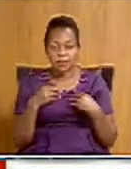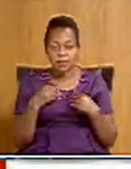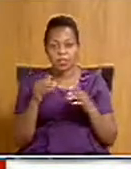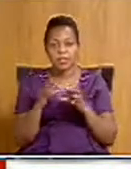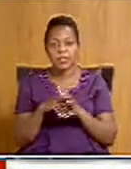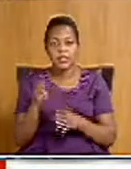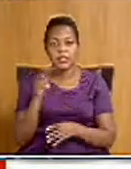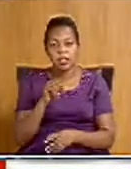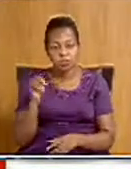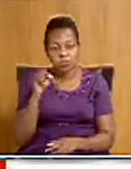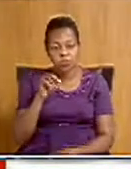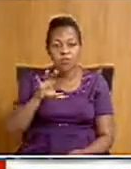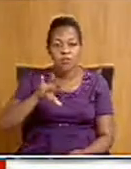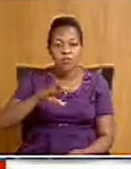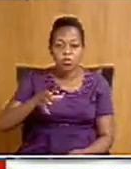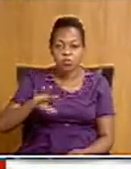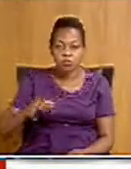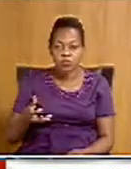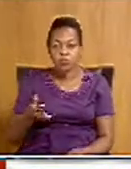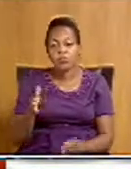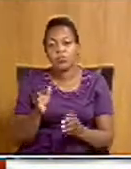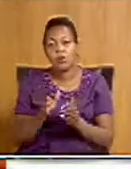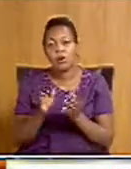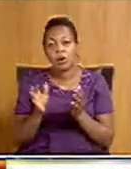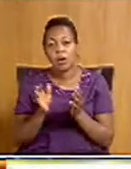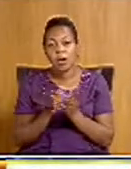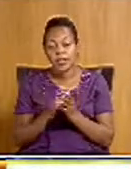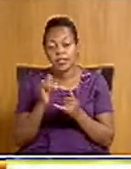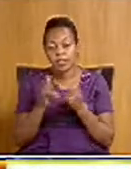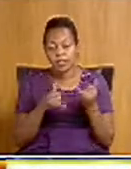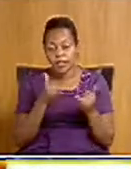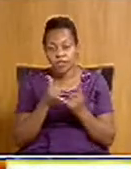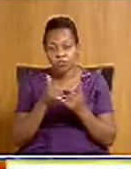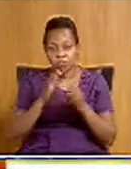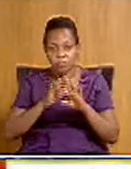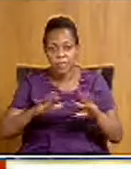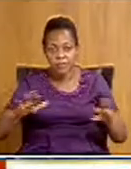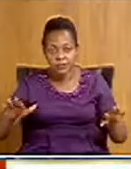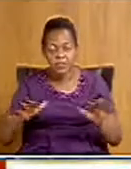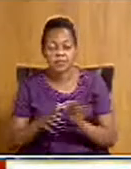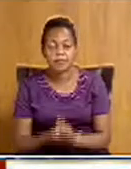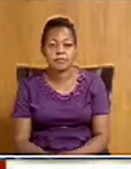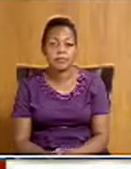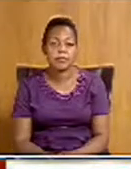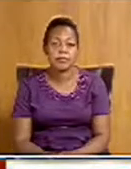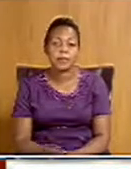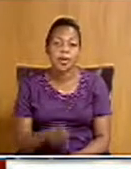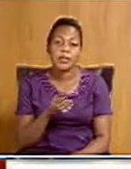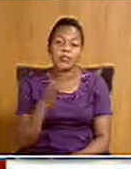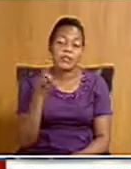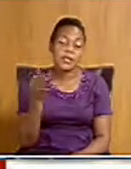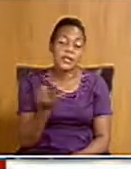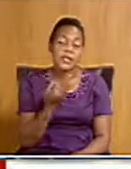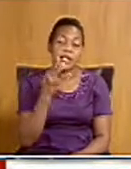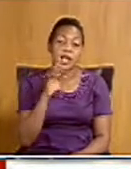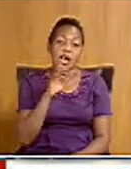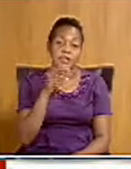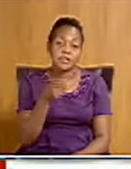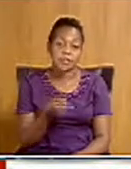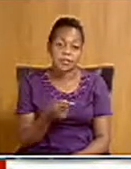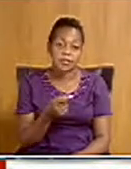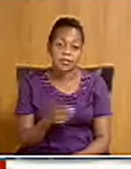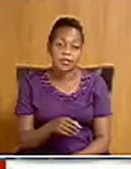national, regional, continental, and international markets. These are the three